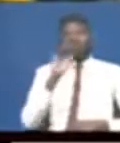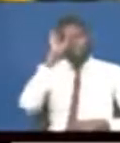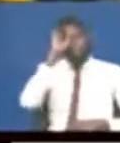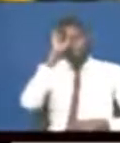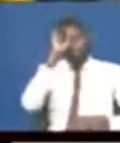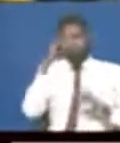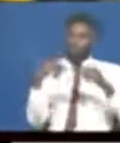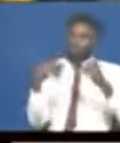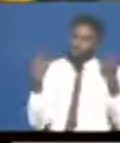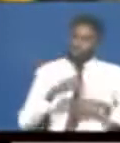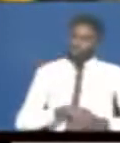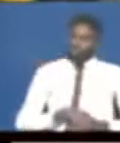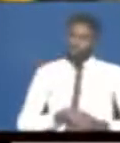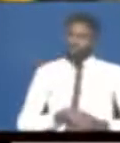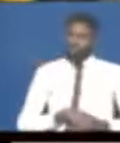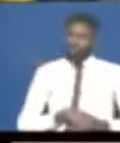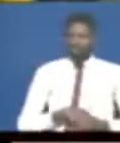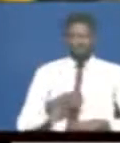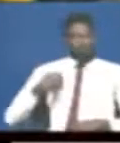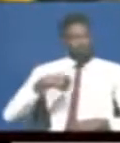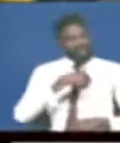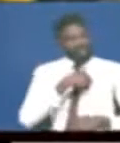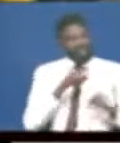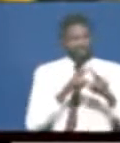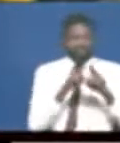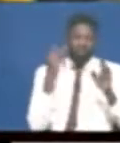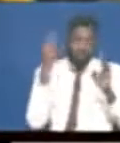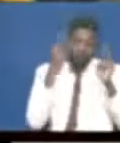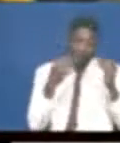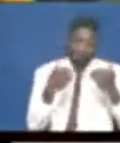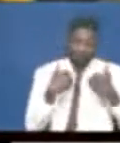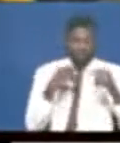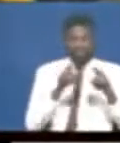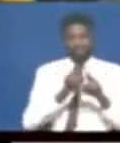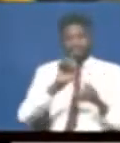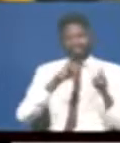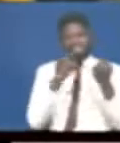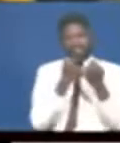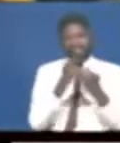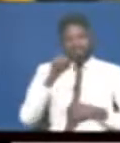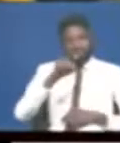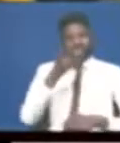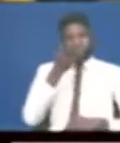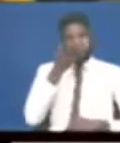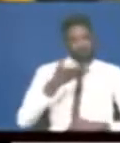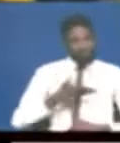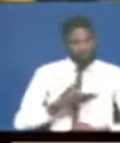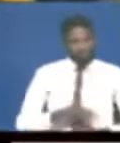Another thing that worries us, and I think your team should answer,